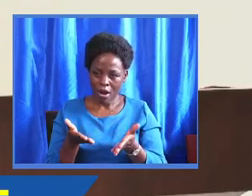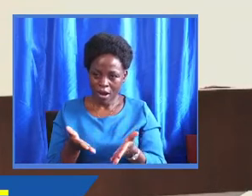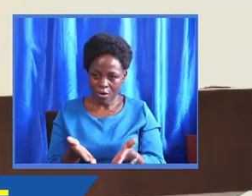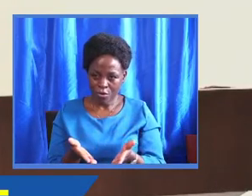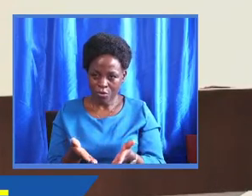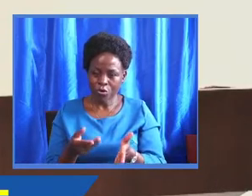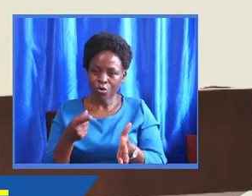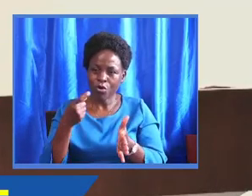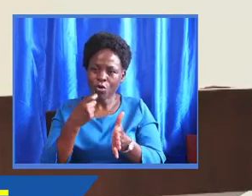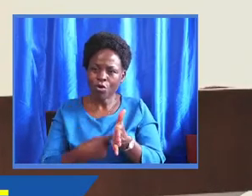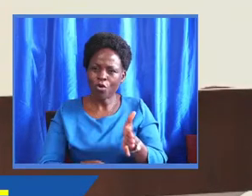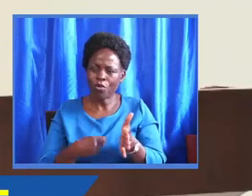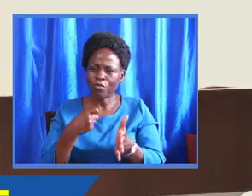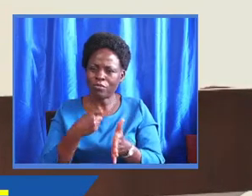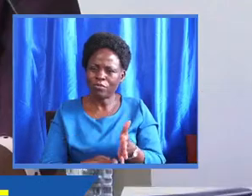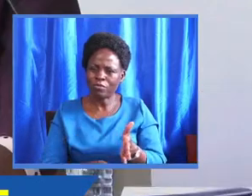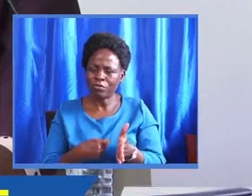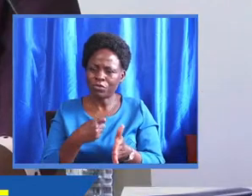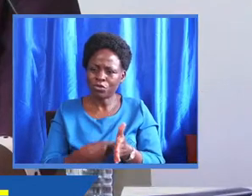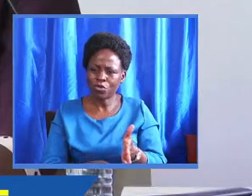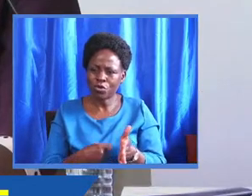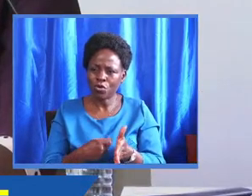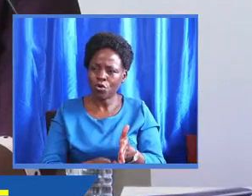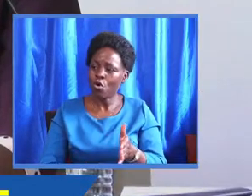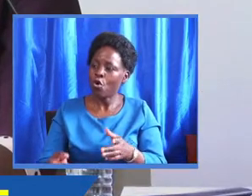omusolo oguva mu byensimbi ebya